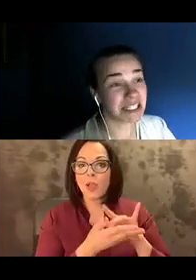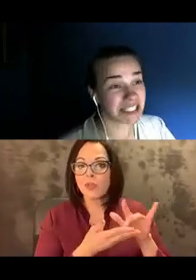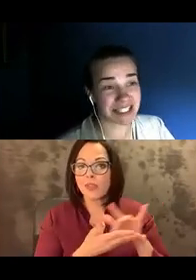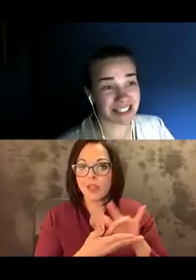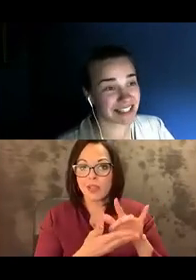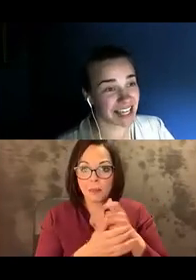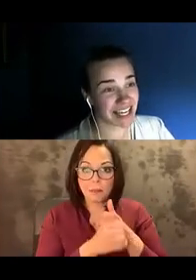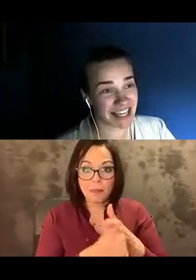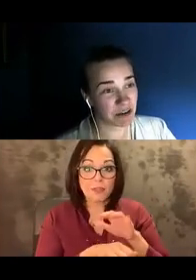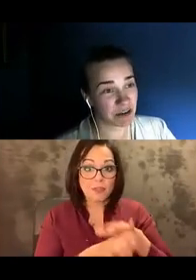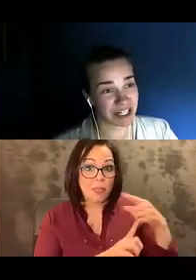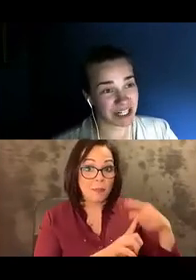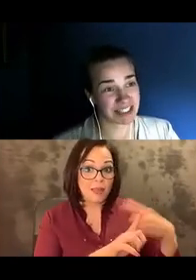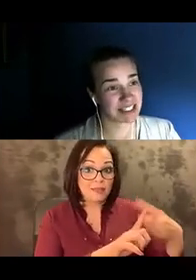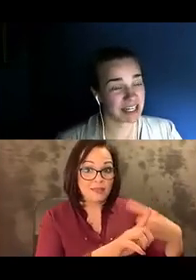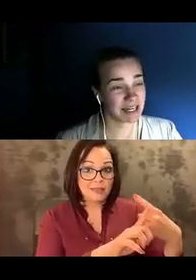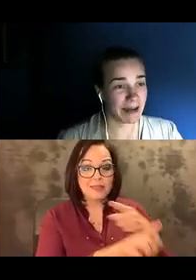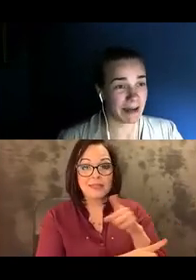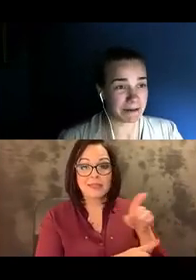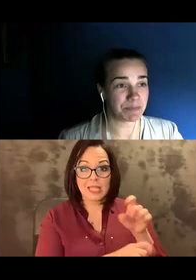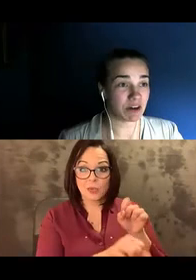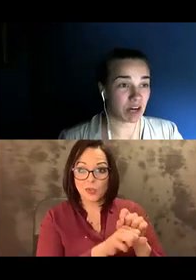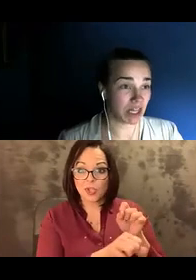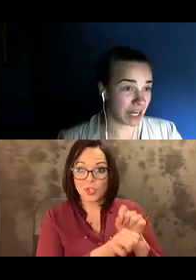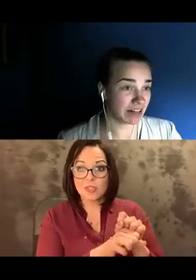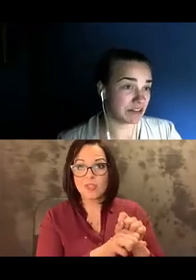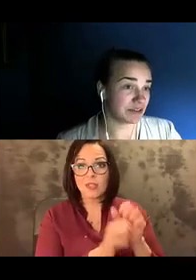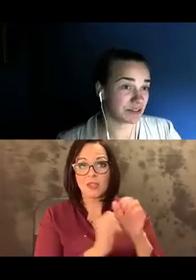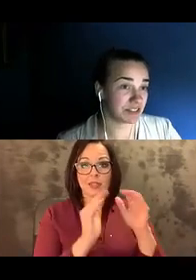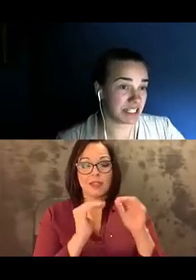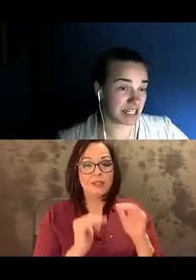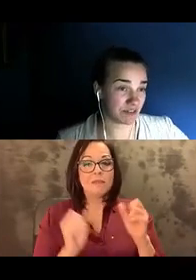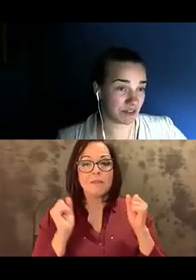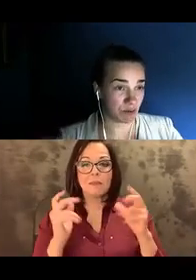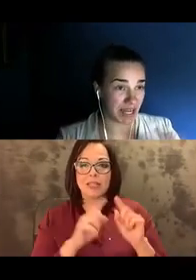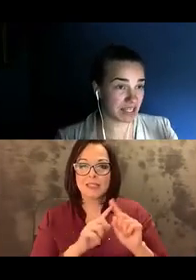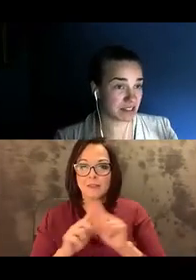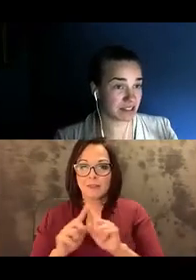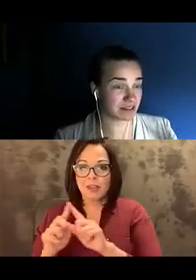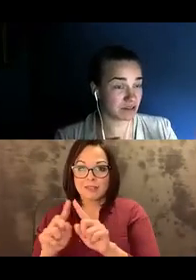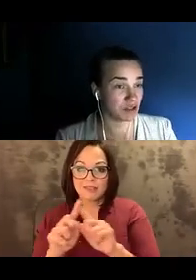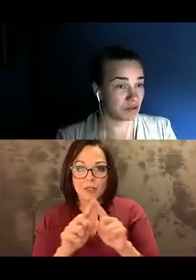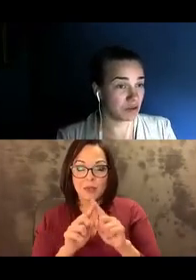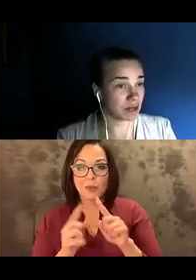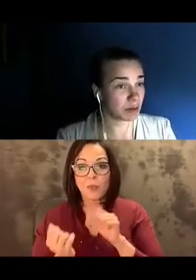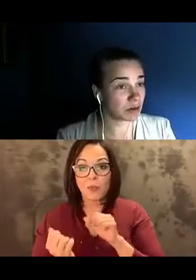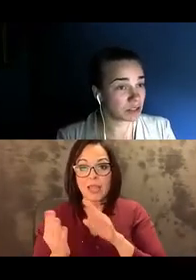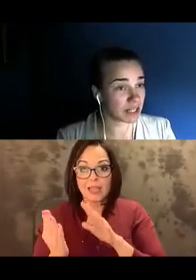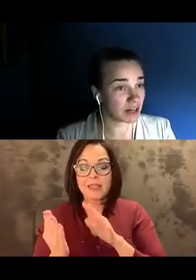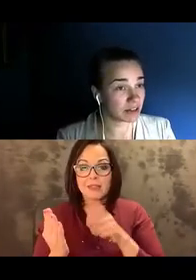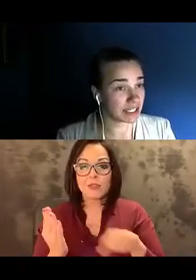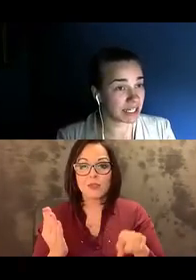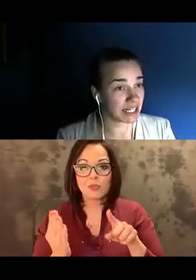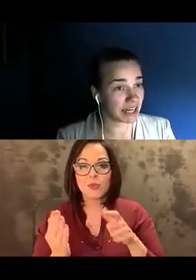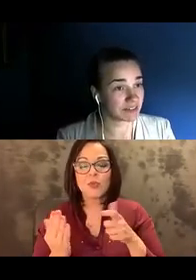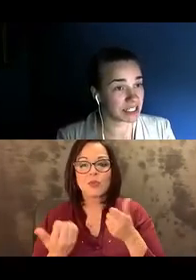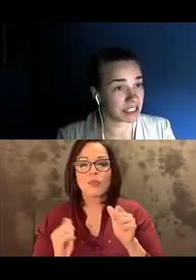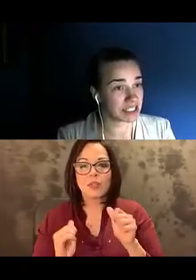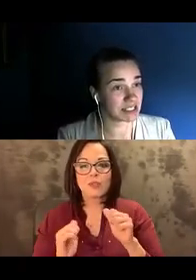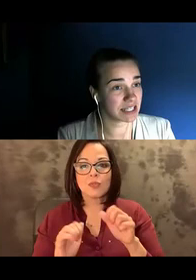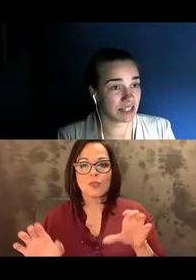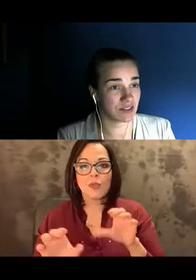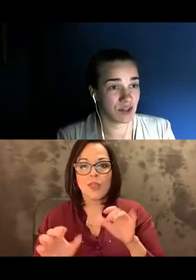the months that they worked. There are a lot of different ways to approach